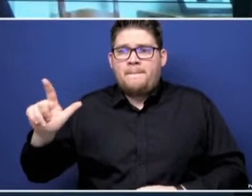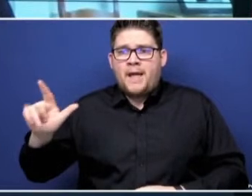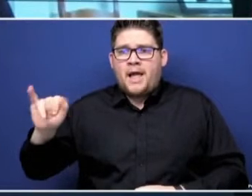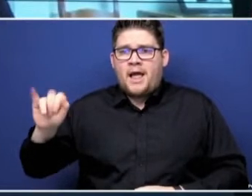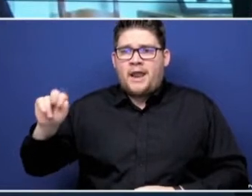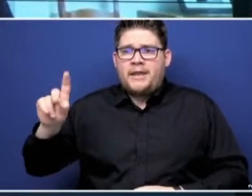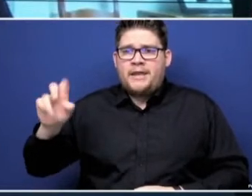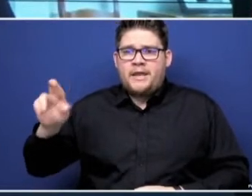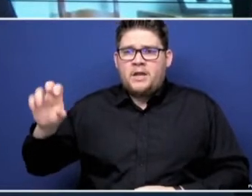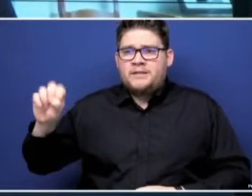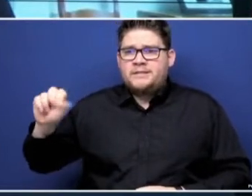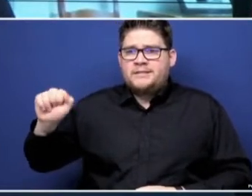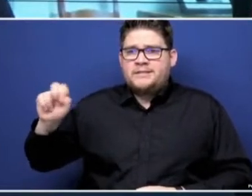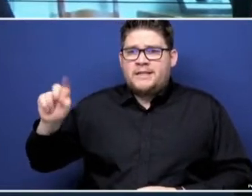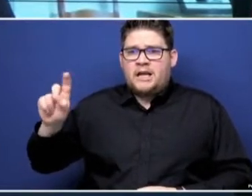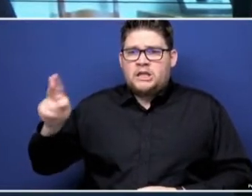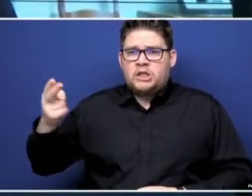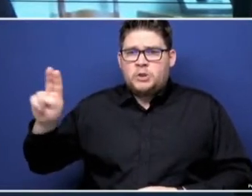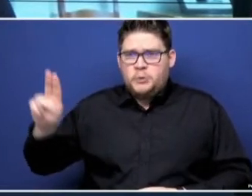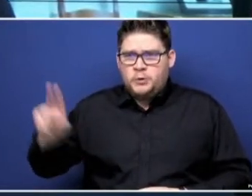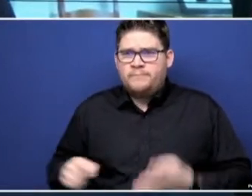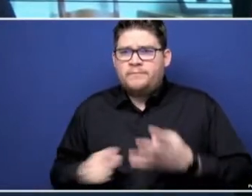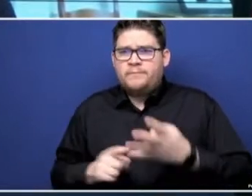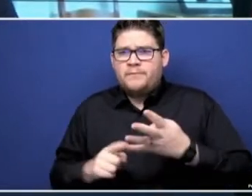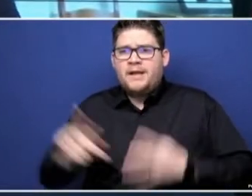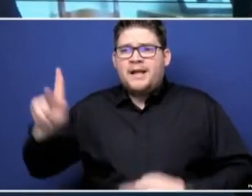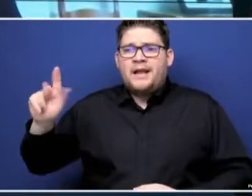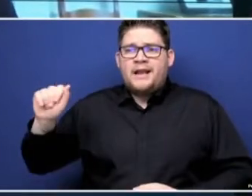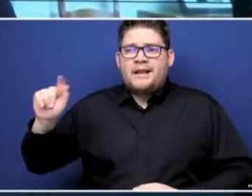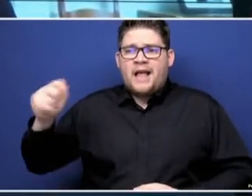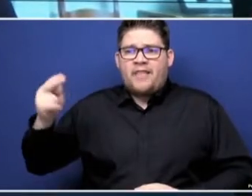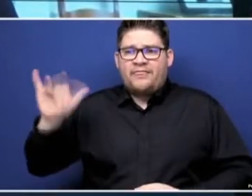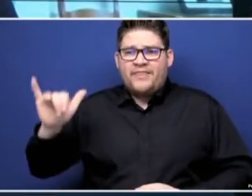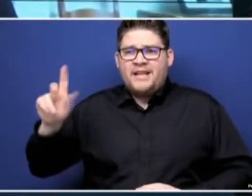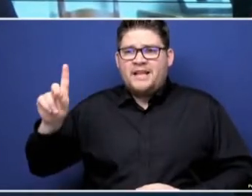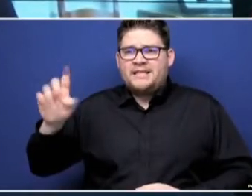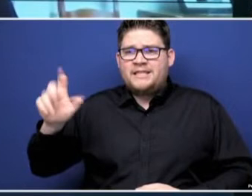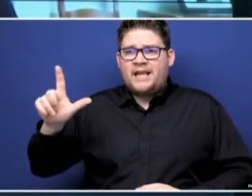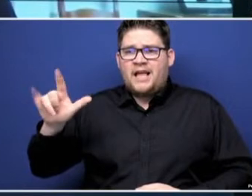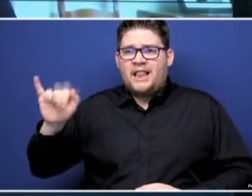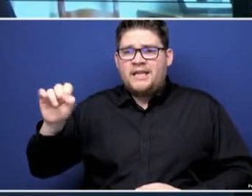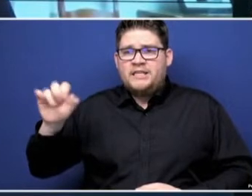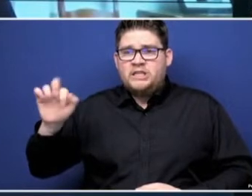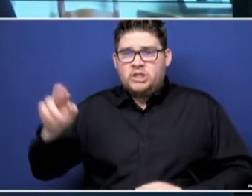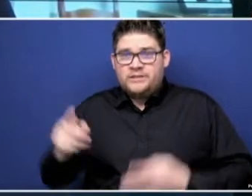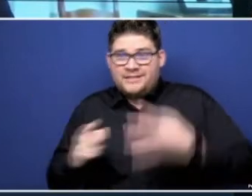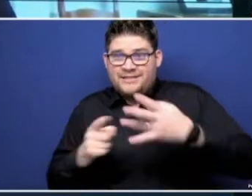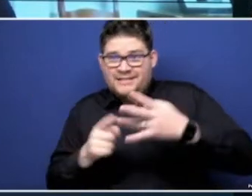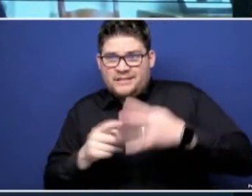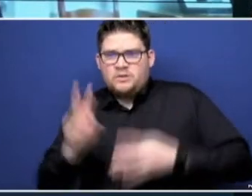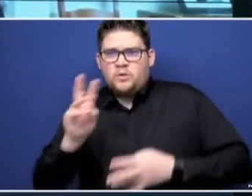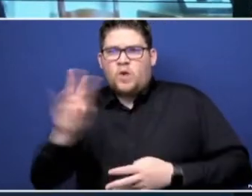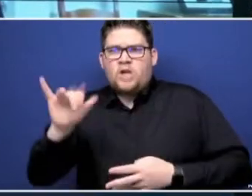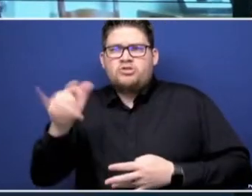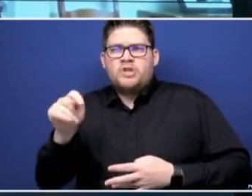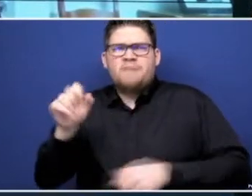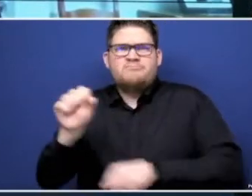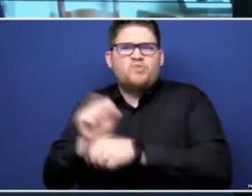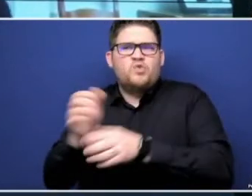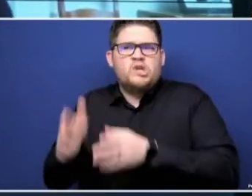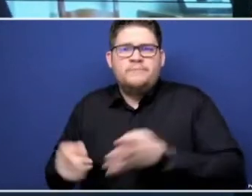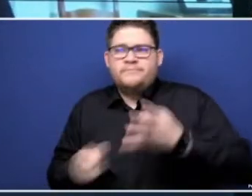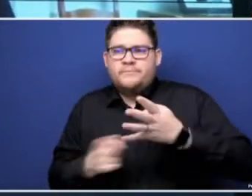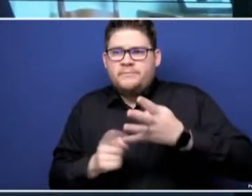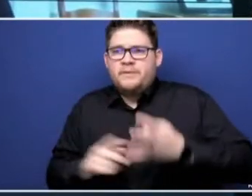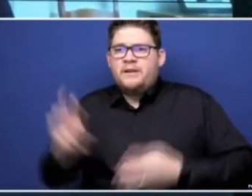And today we really want to celebrate a remarkable group of companies and organizations across the government, private,